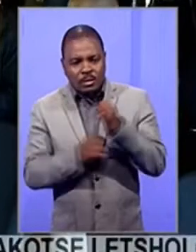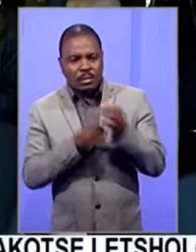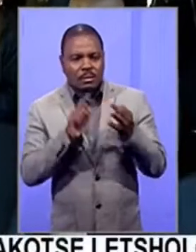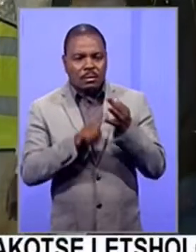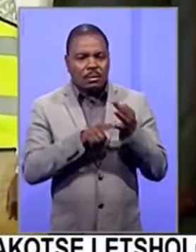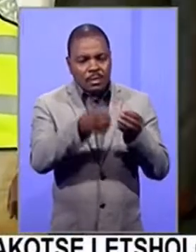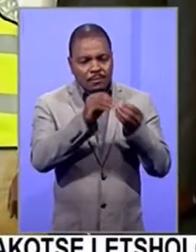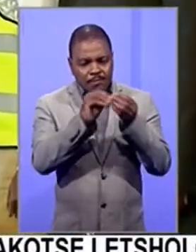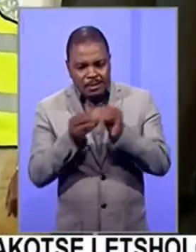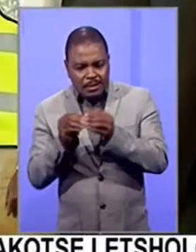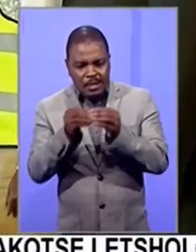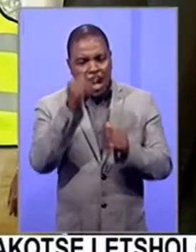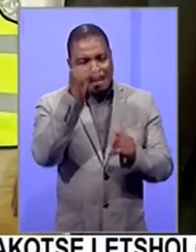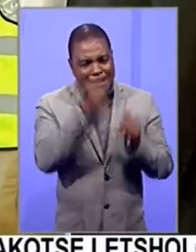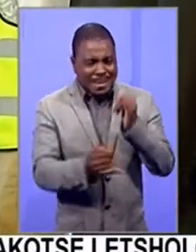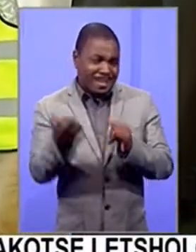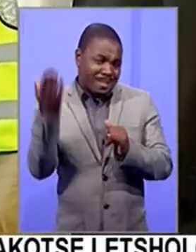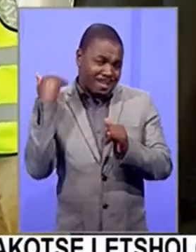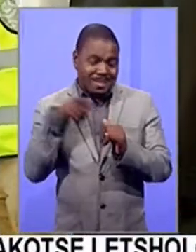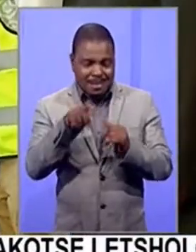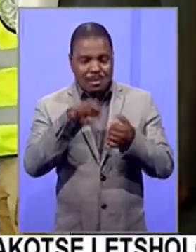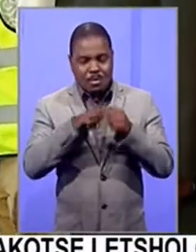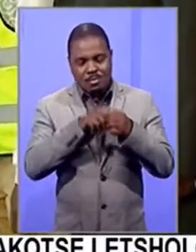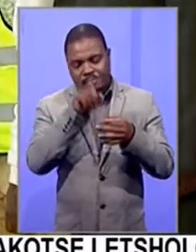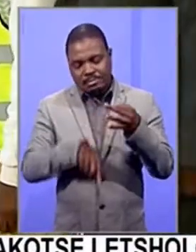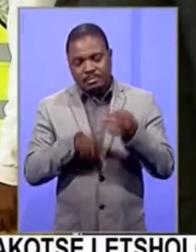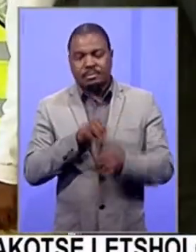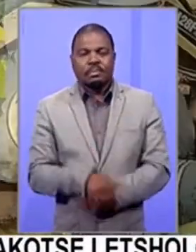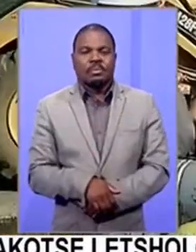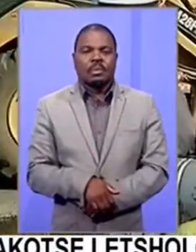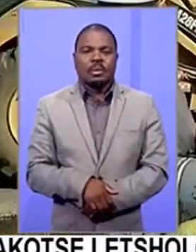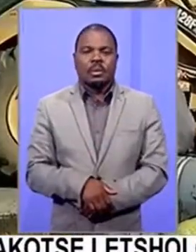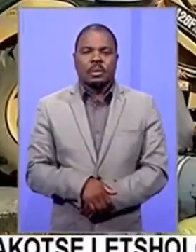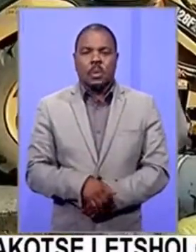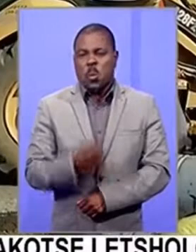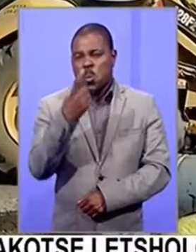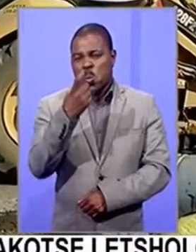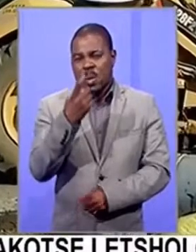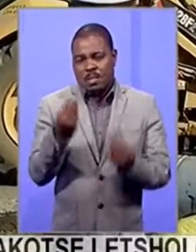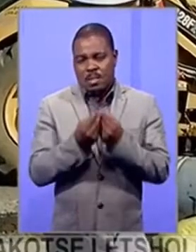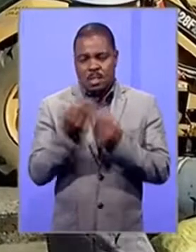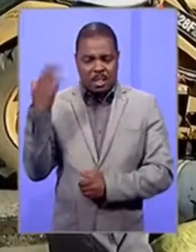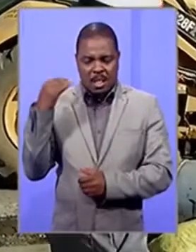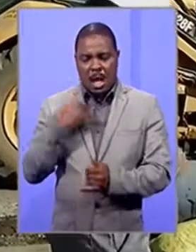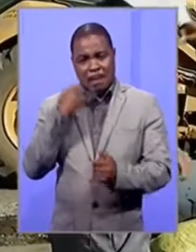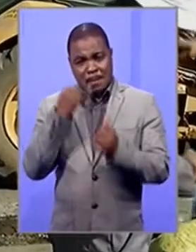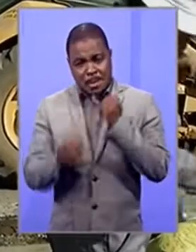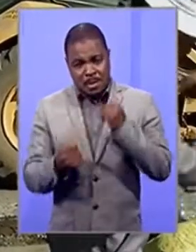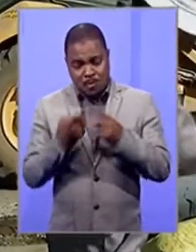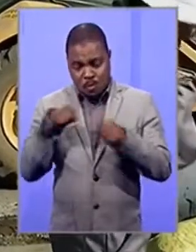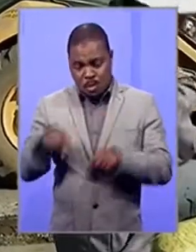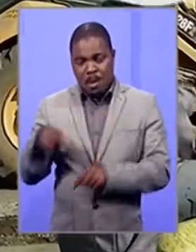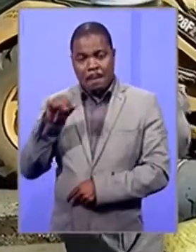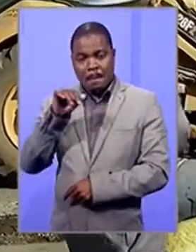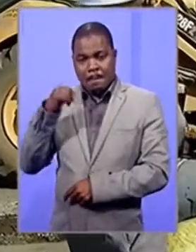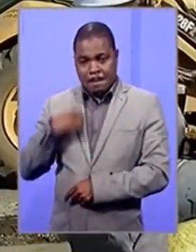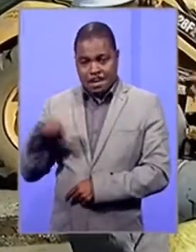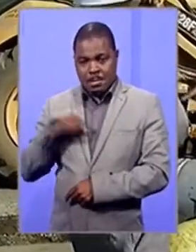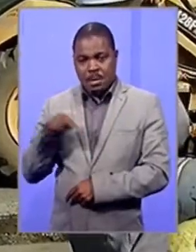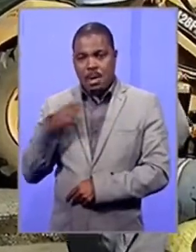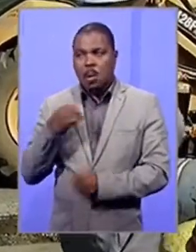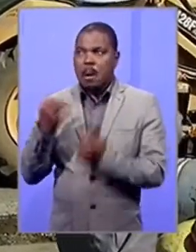dikoti tsena ka tsela e fosahetseng ke bona bothata. One of the things that we were not doing right as a municipality, it was putting